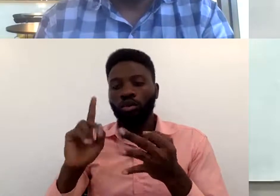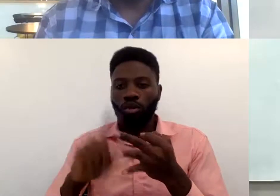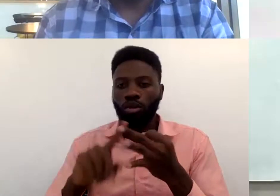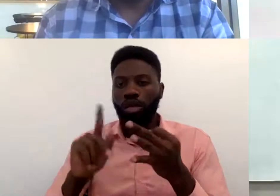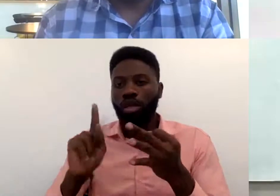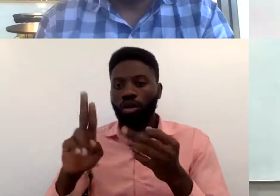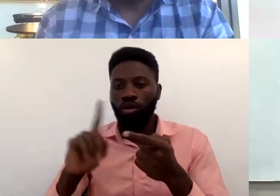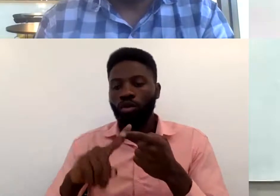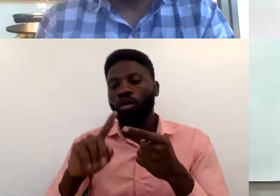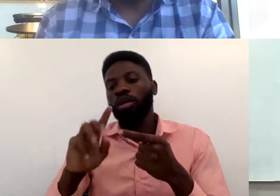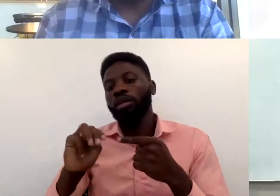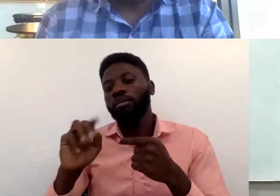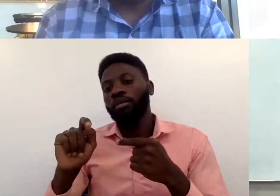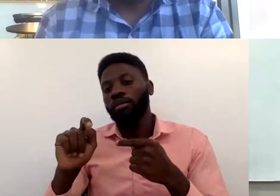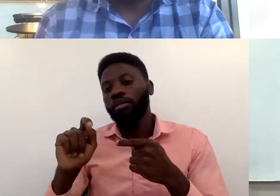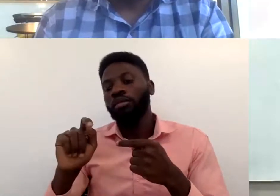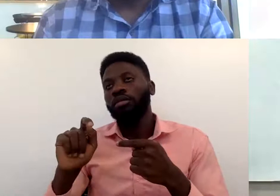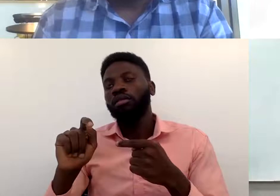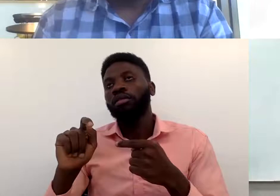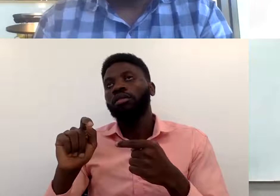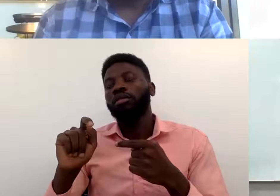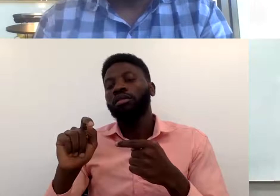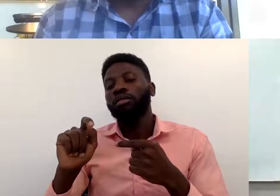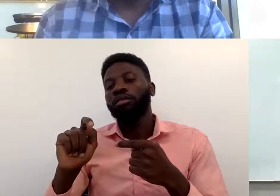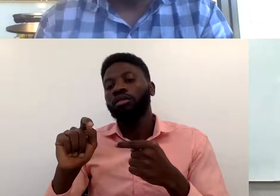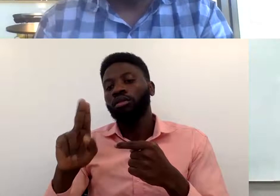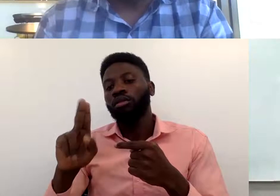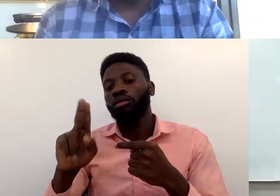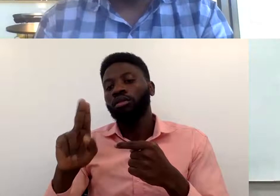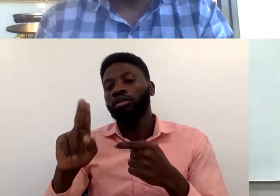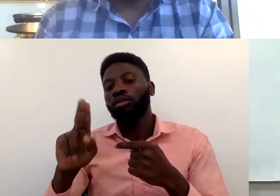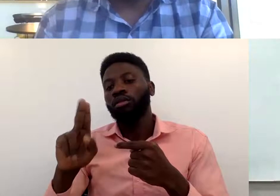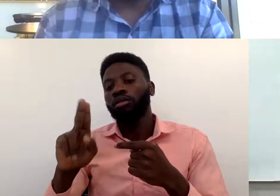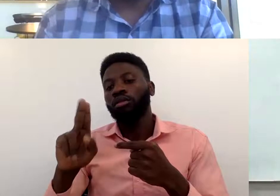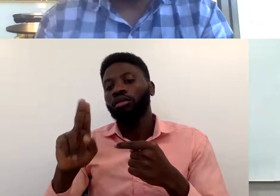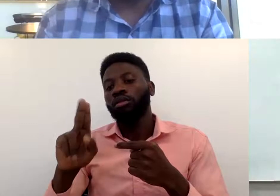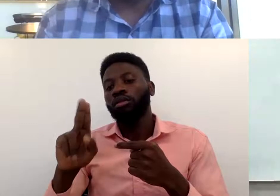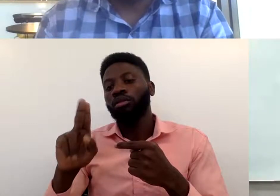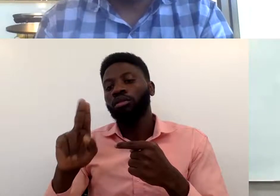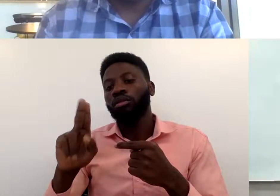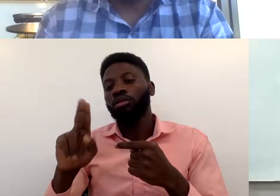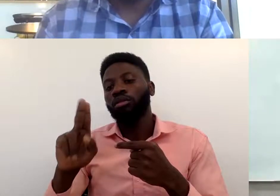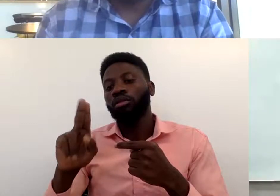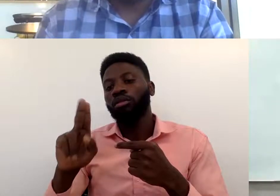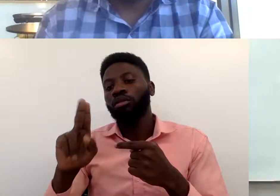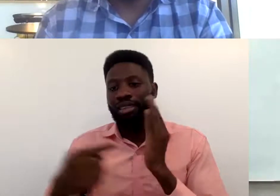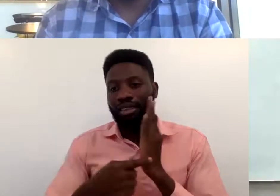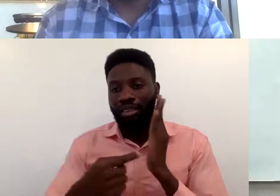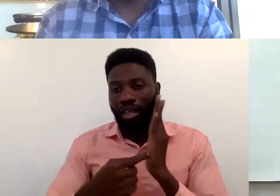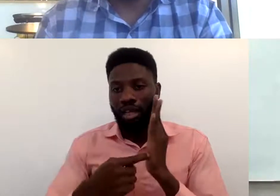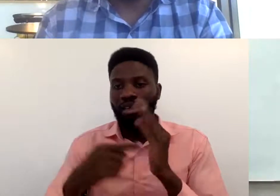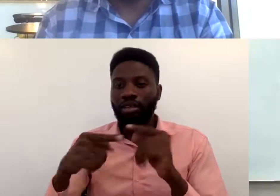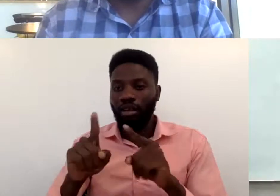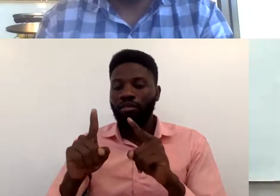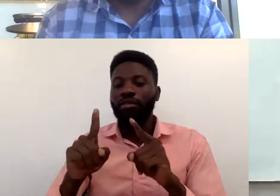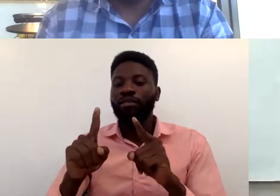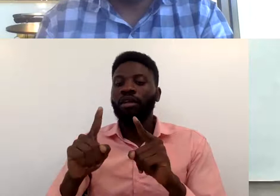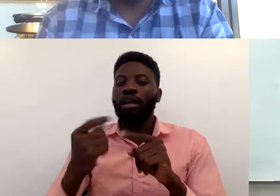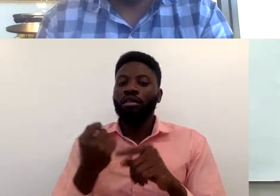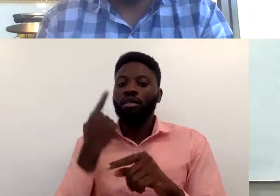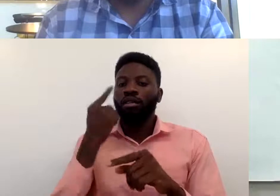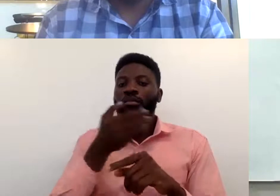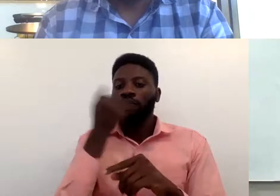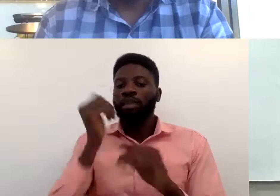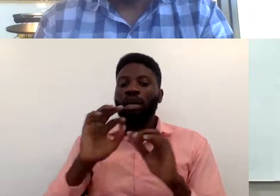Multimedia, and Zetech, to adopt or to start understanding better how to be inclusive to students